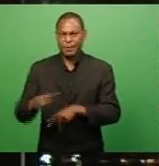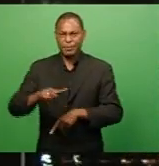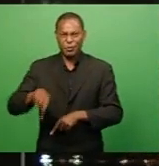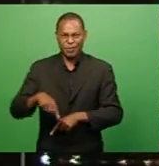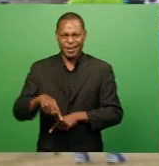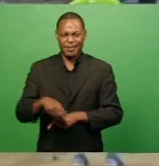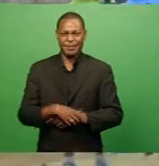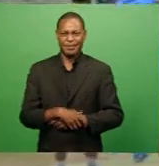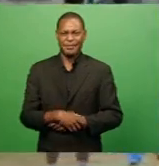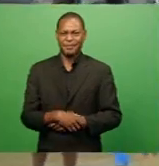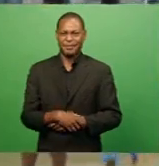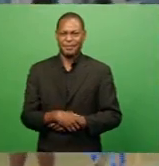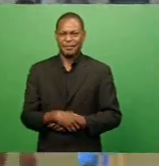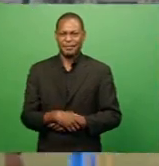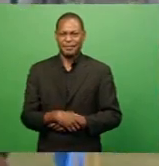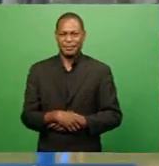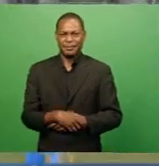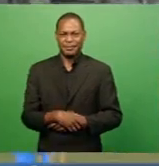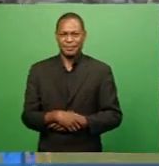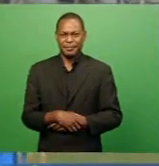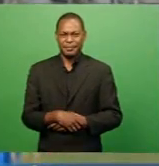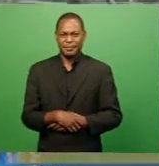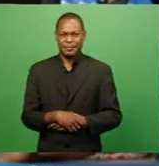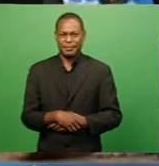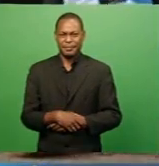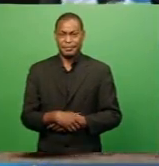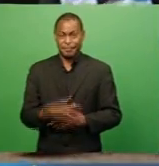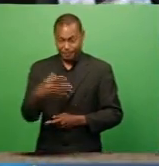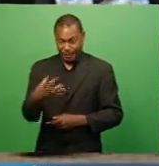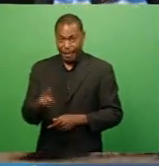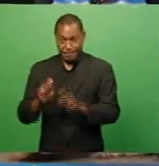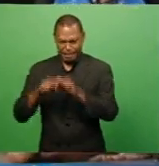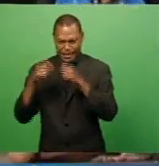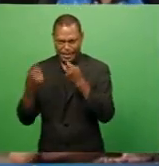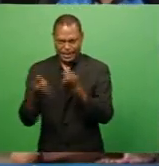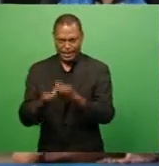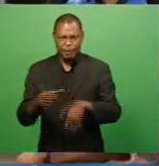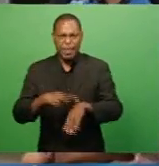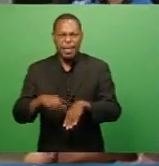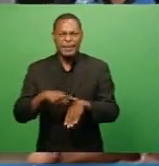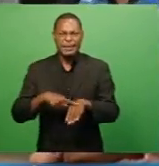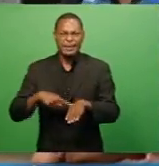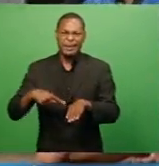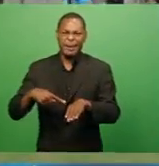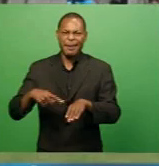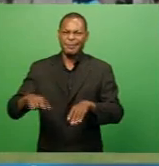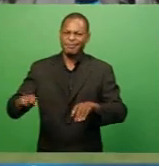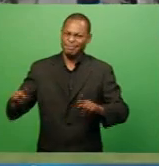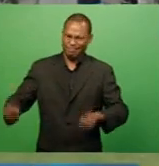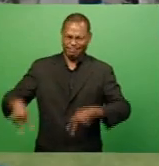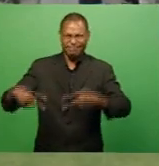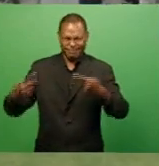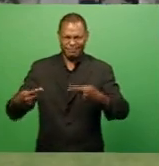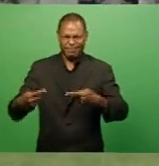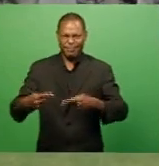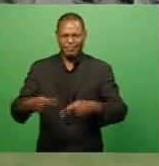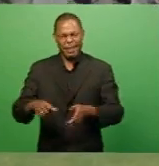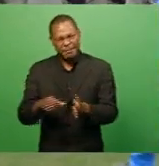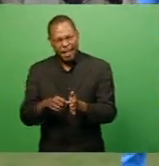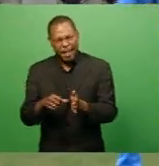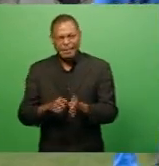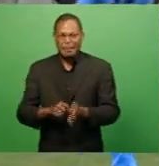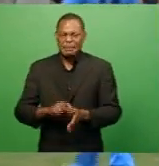details. Putting together a team for the Easter Championship was hard for officials, but they managed to pull